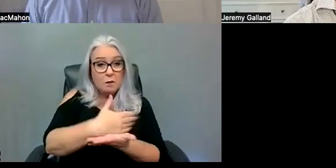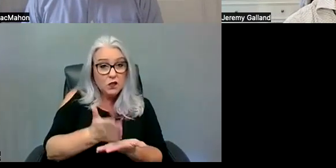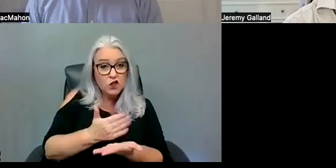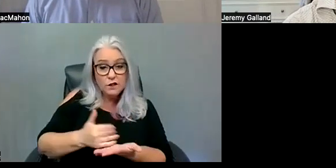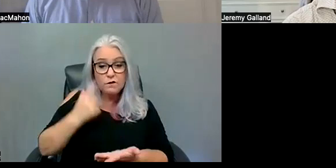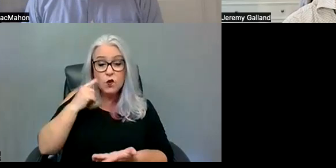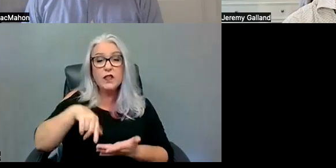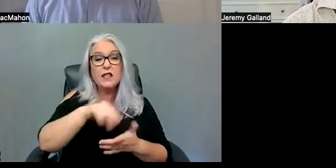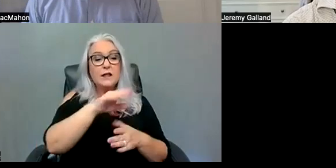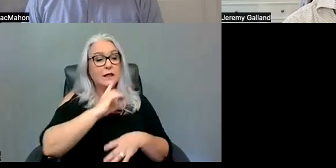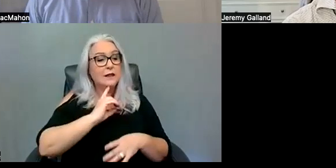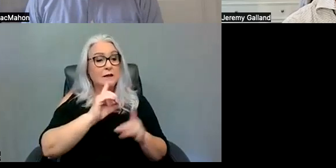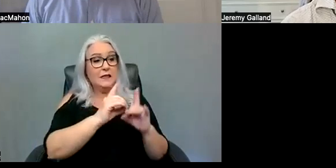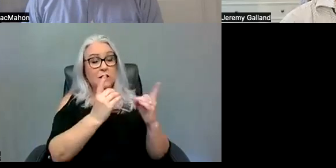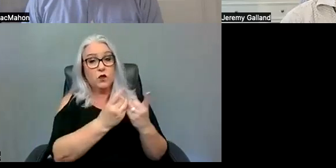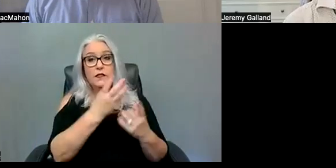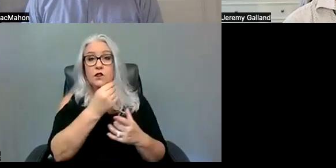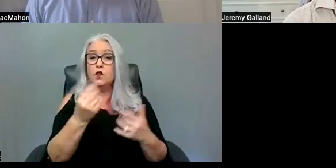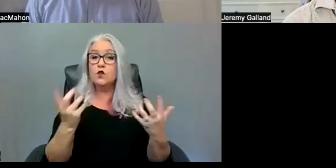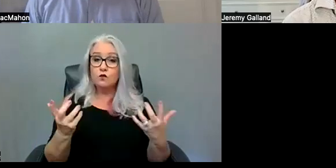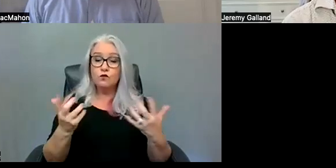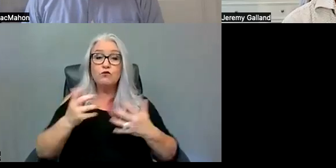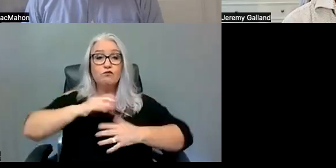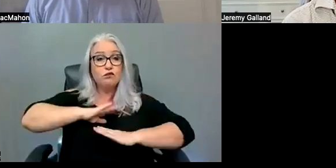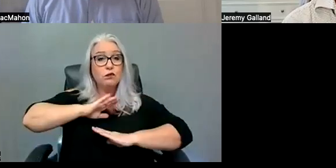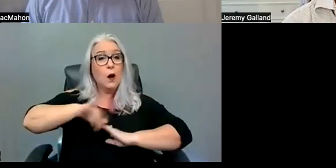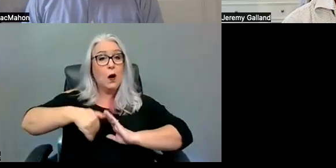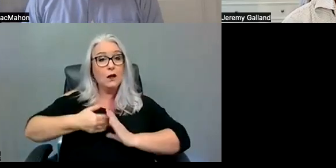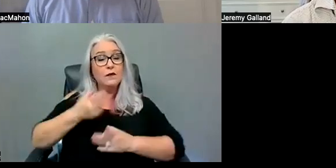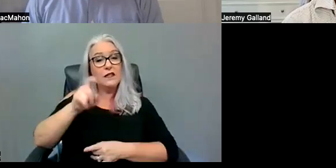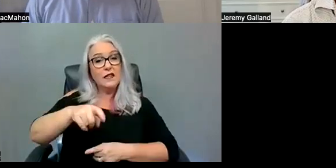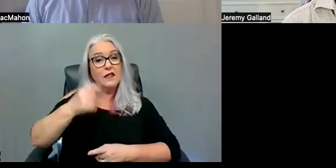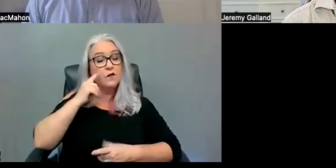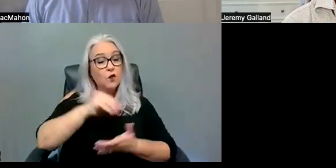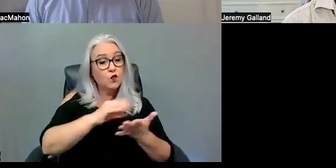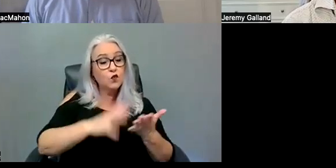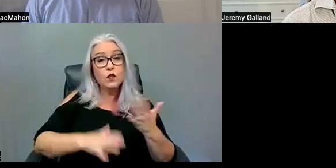the needs of all of the students, teachers, administration,